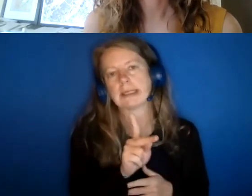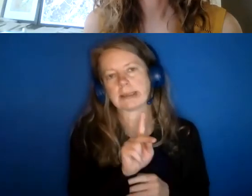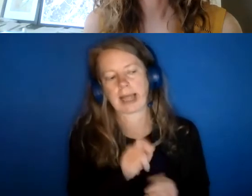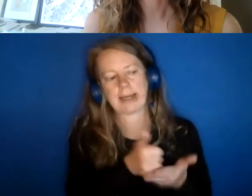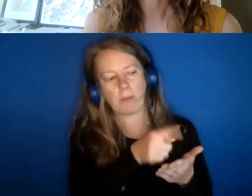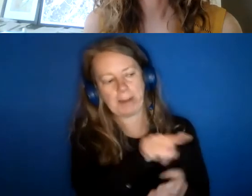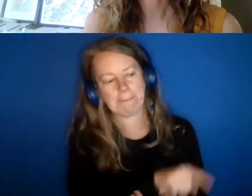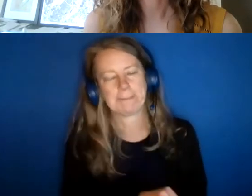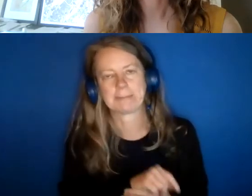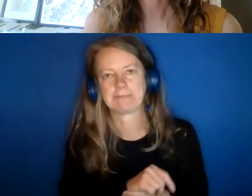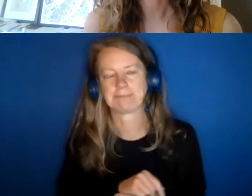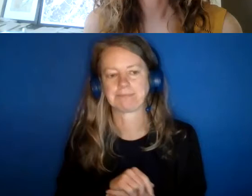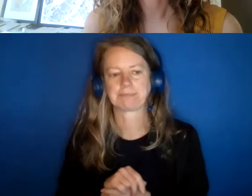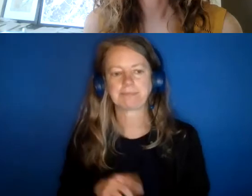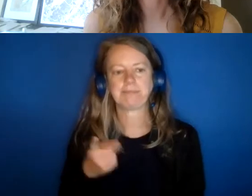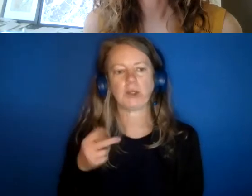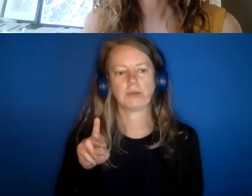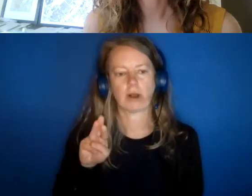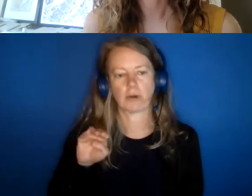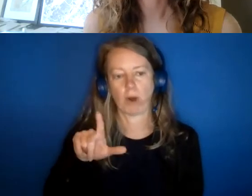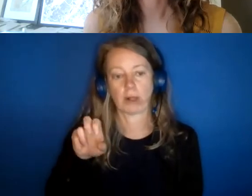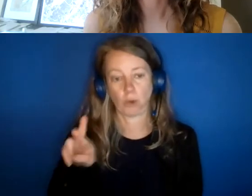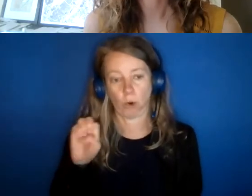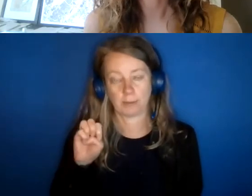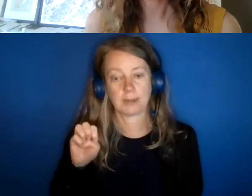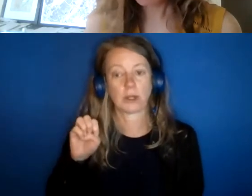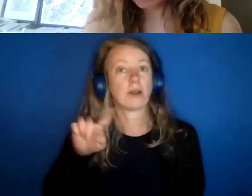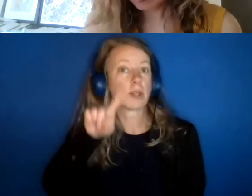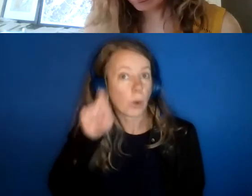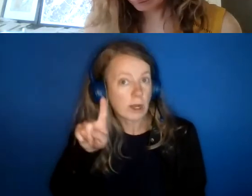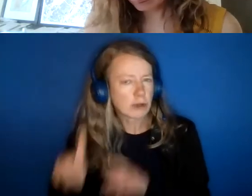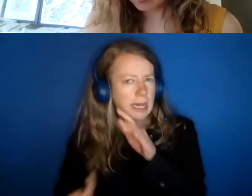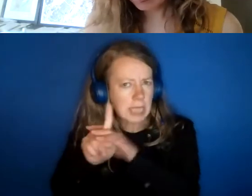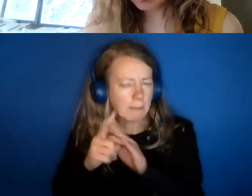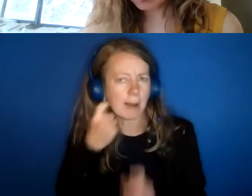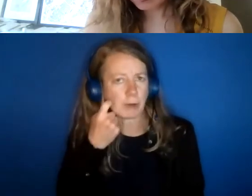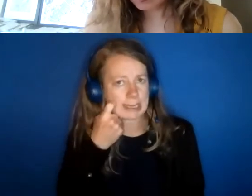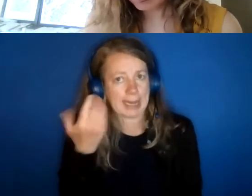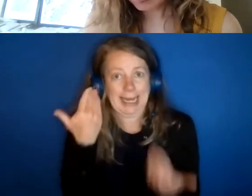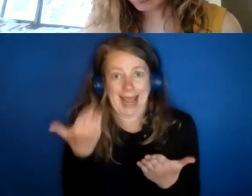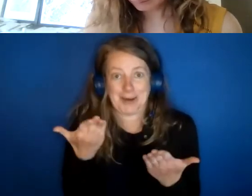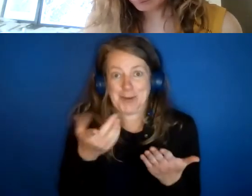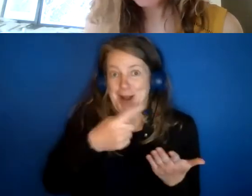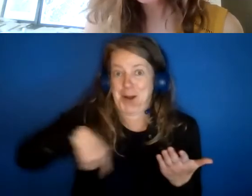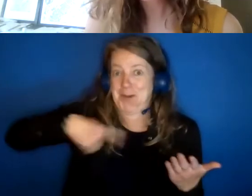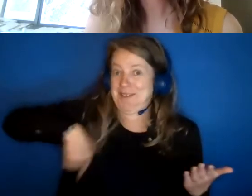A question that has come up recently, and that I don't know that any of us on this panel are going to be able to fully answer, but it's a question that